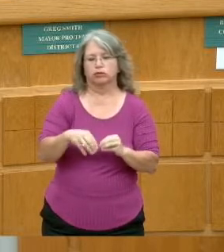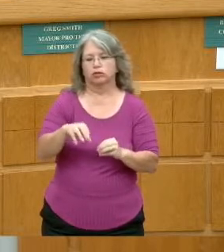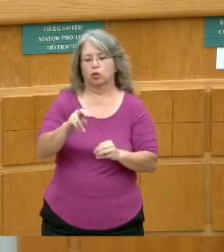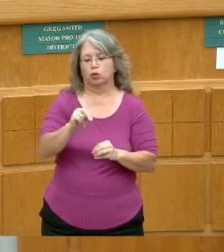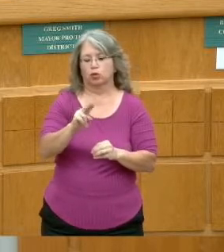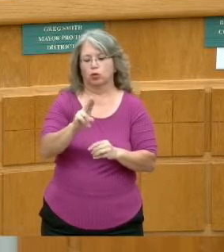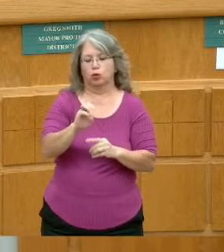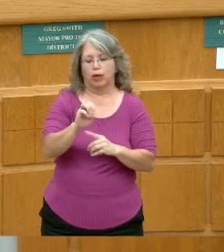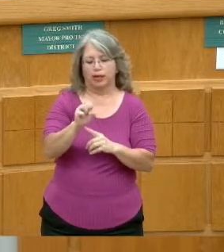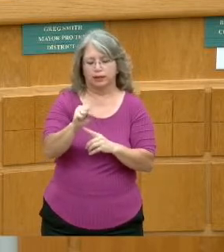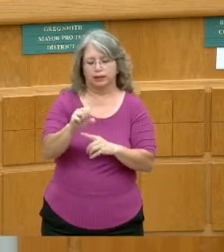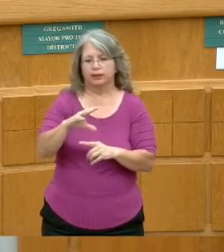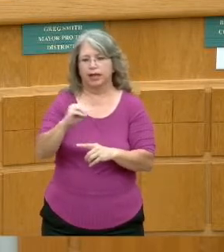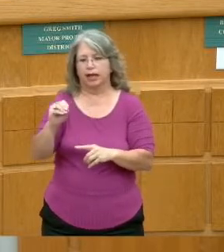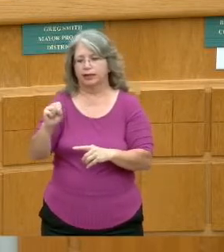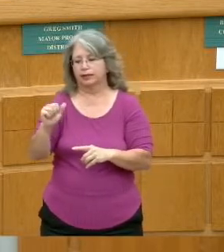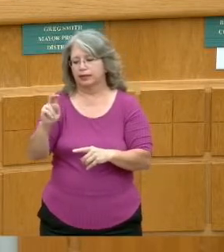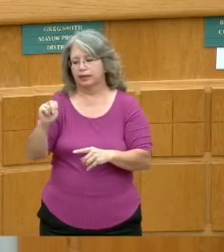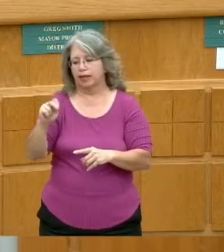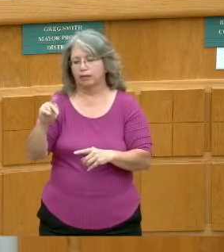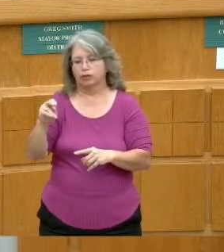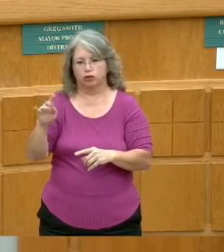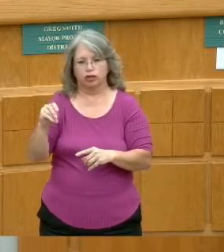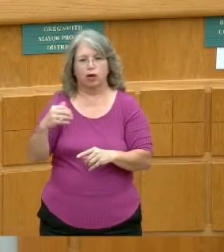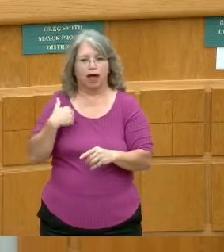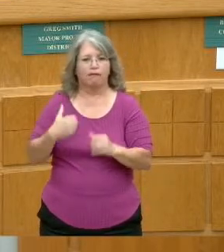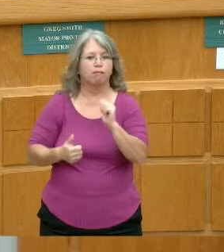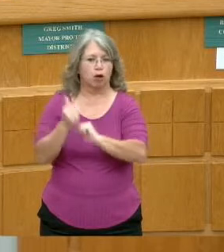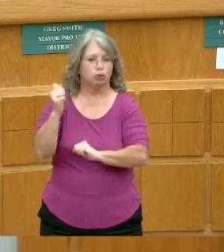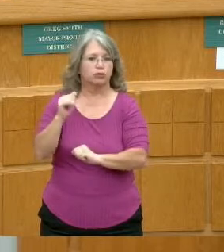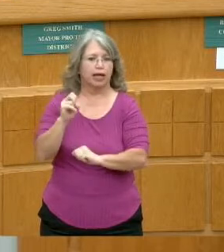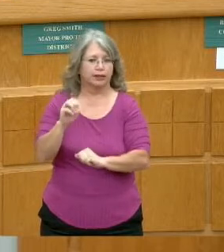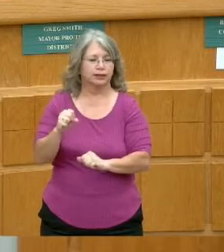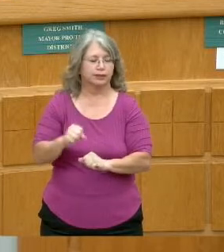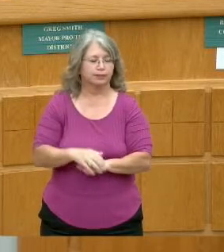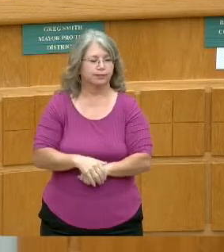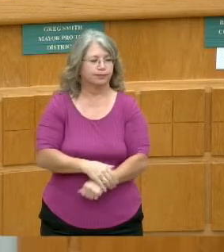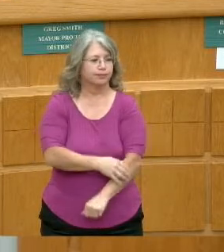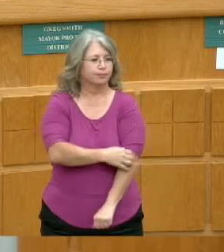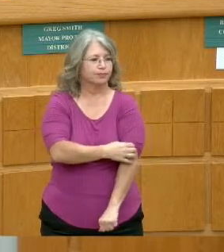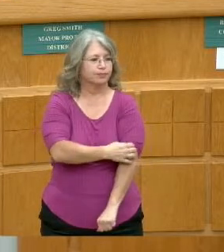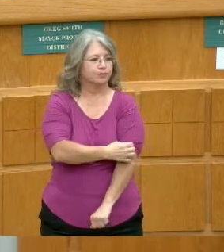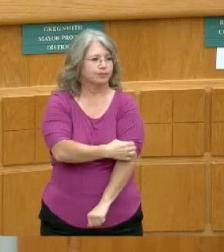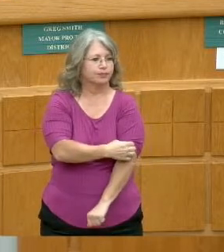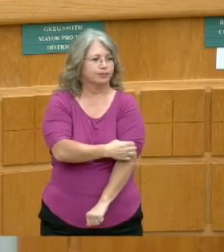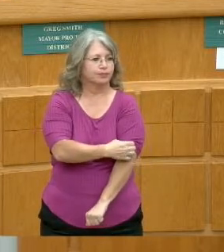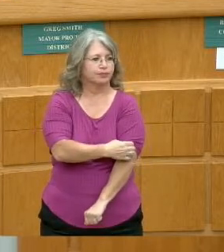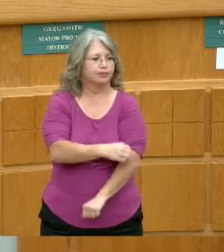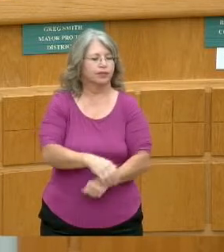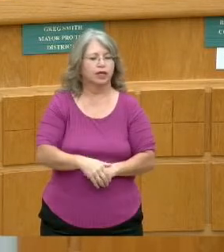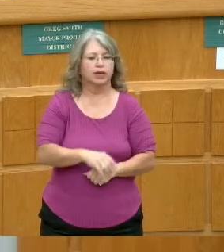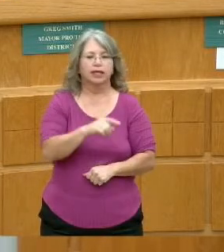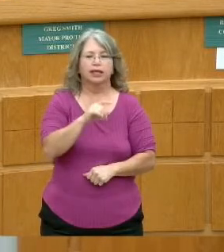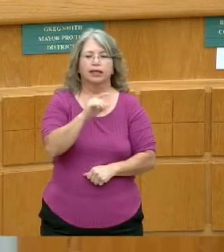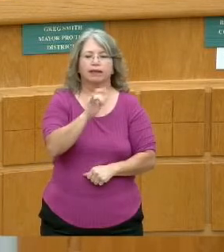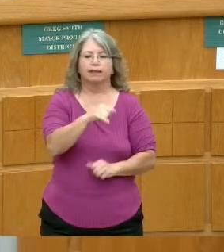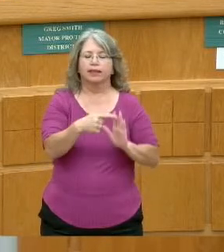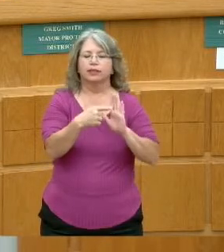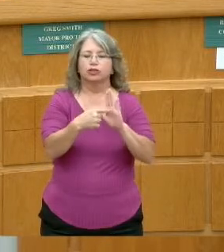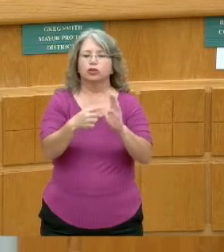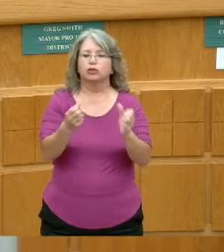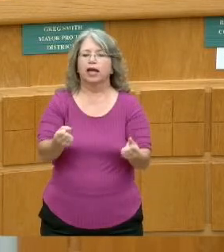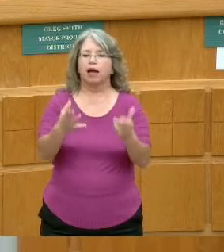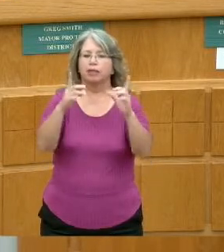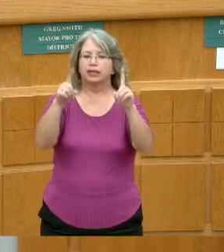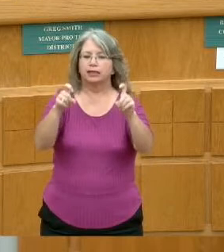Bend area. Switching things up a bit, this is a look at the number of tests that are being done per day. This